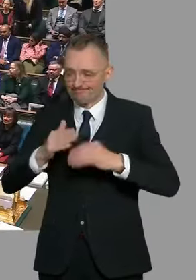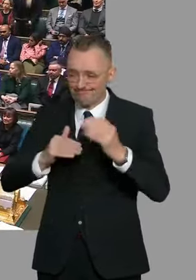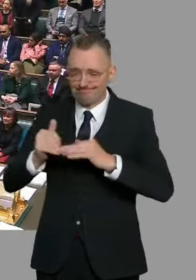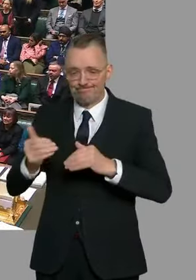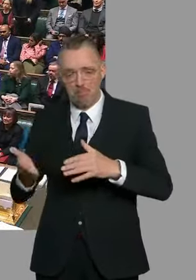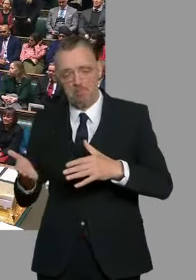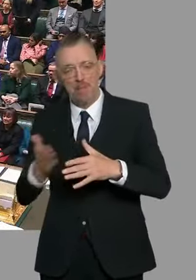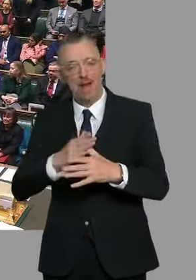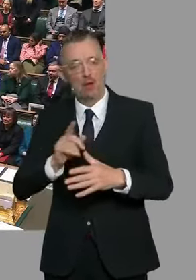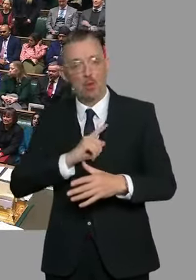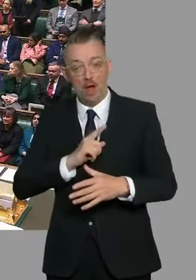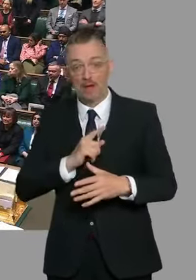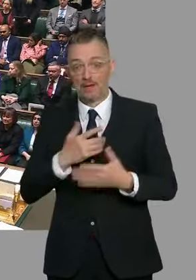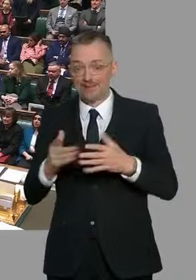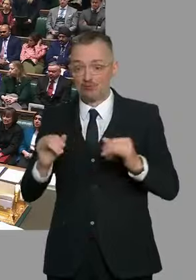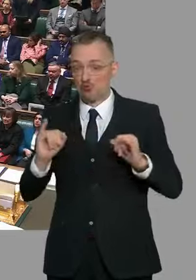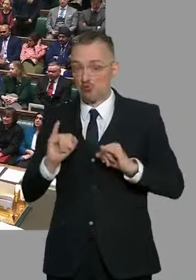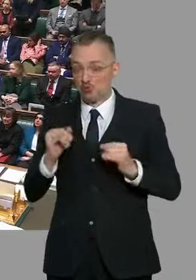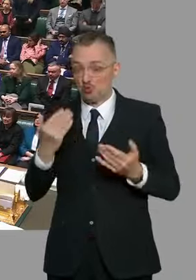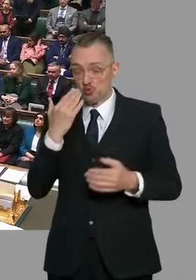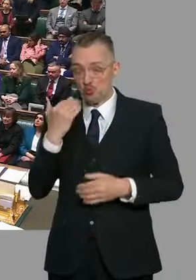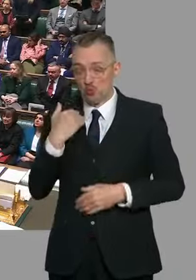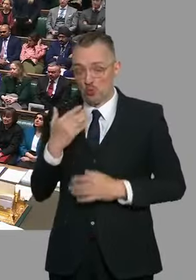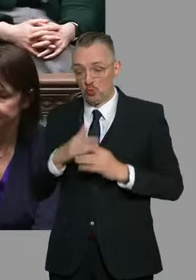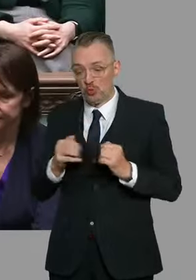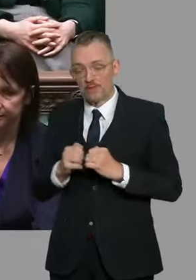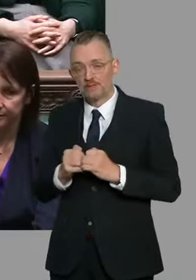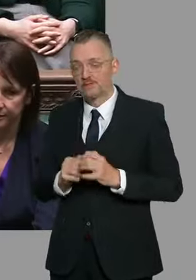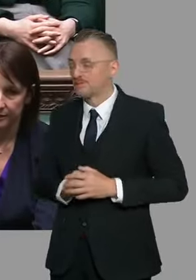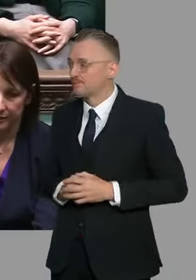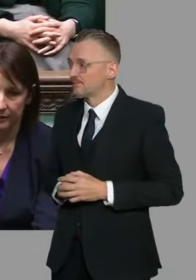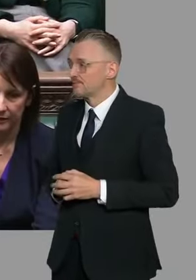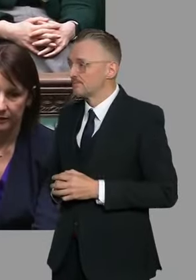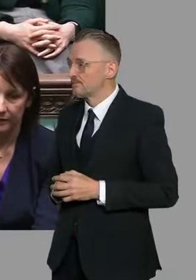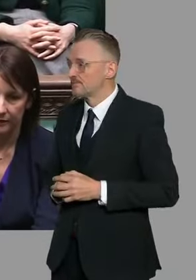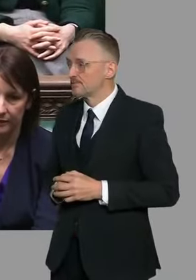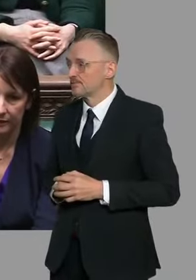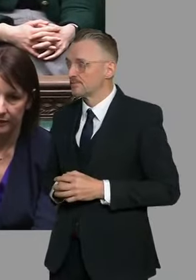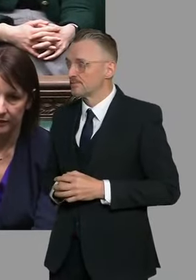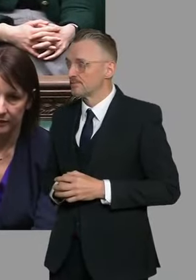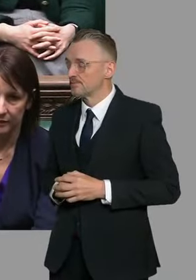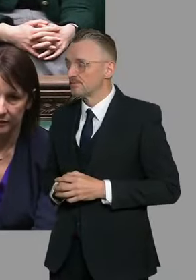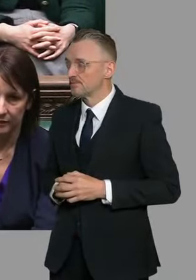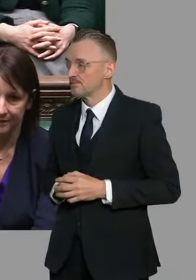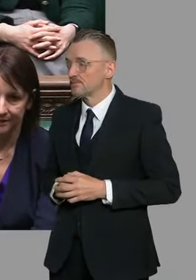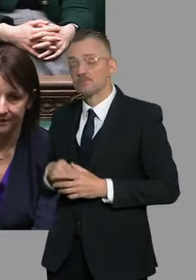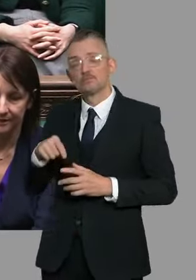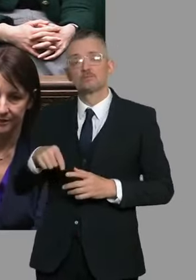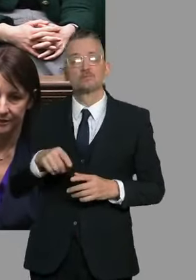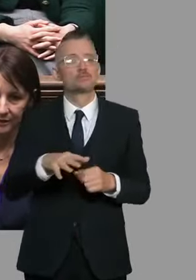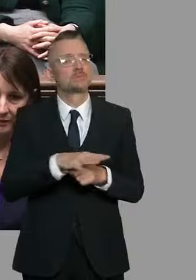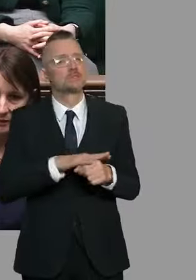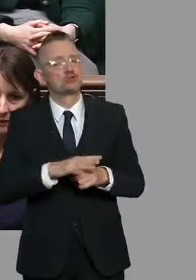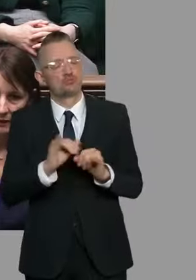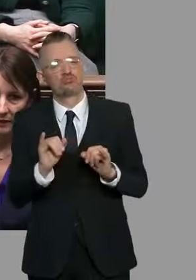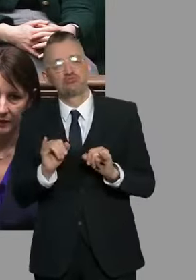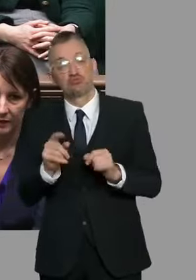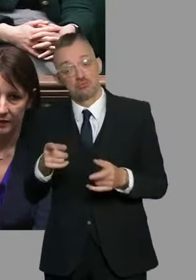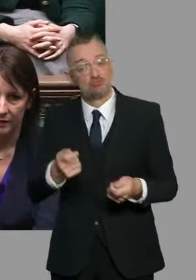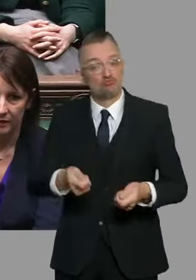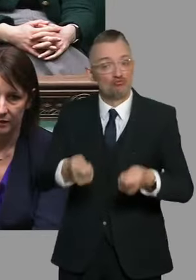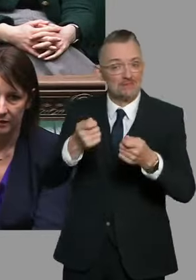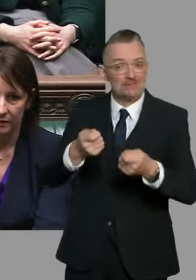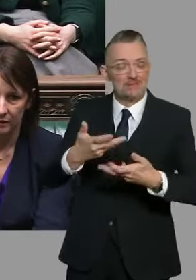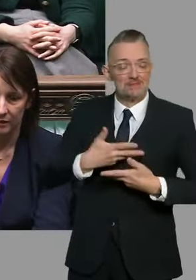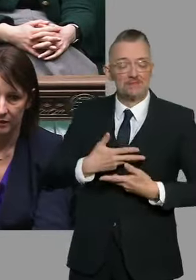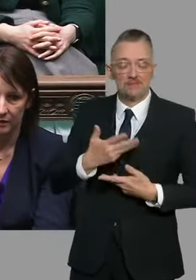I'm grateful to her for raising this awful situation, and I think all of us can only imagine the impact that this must have had on the